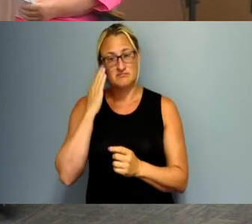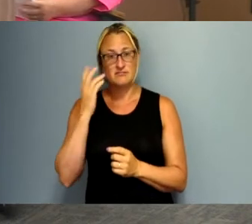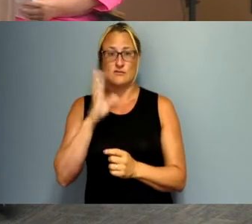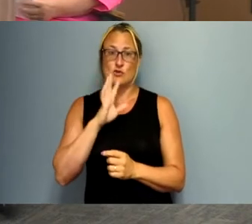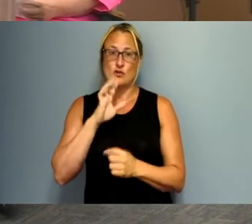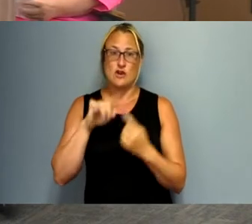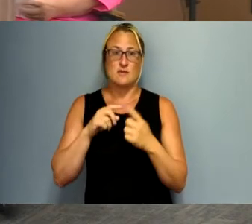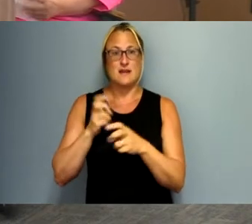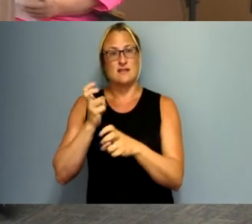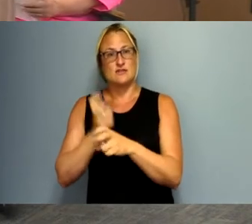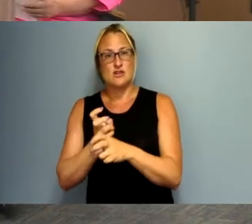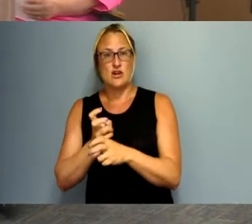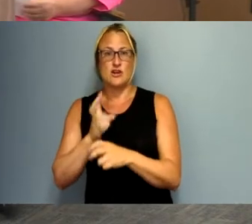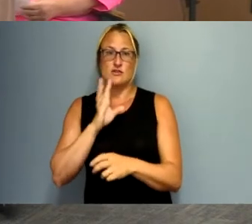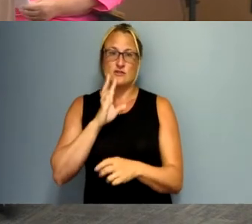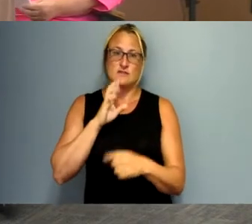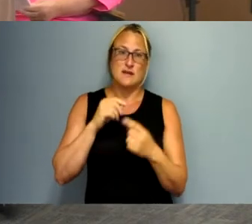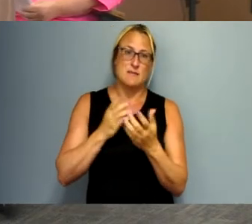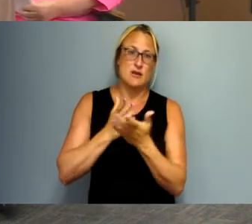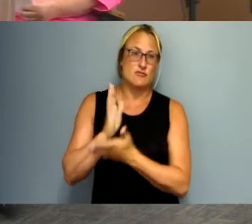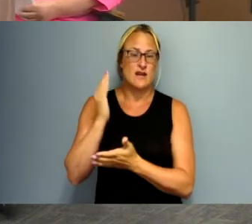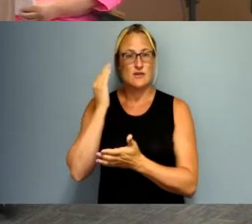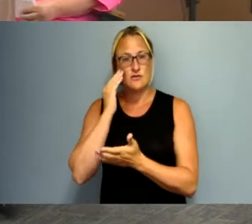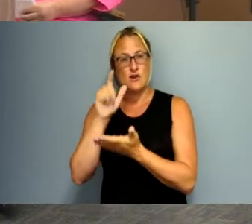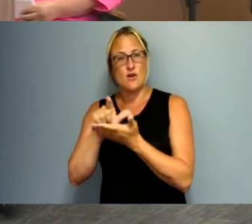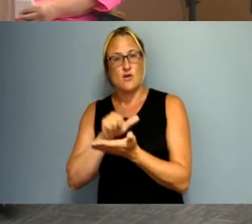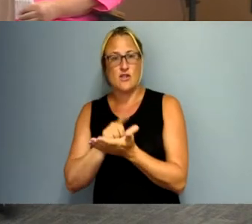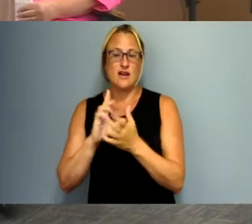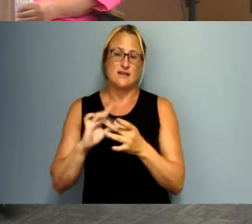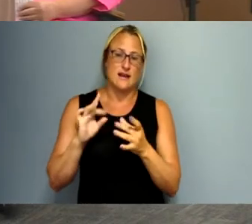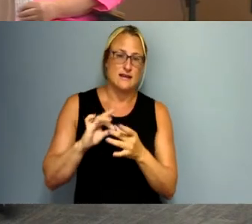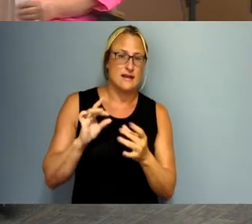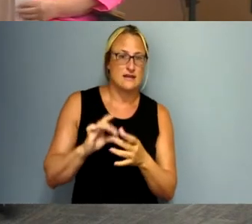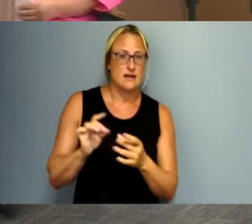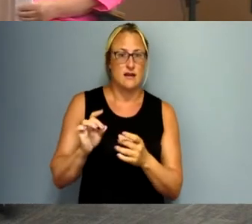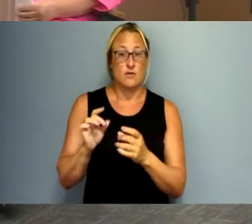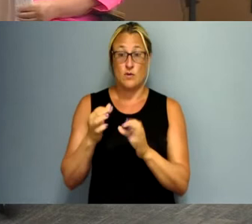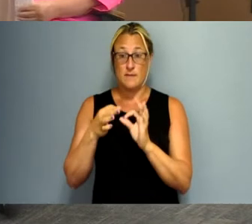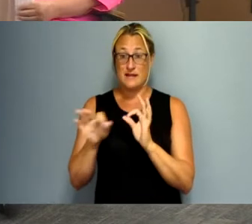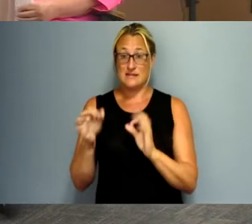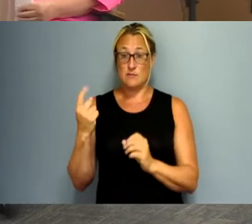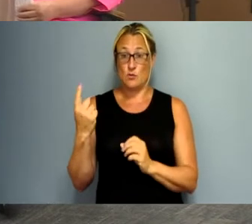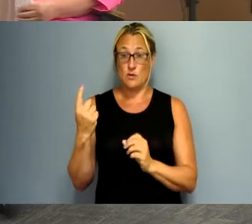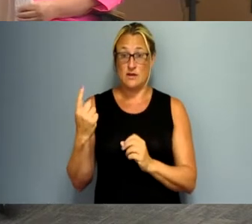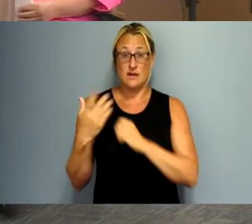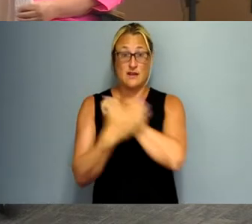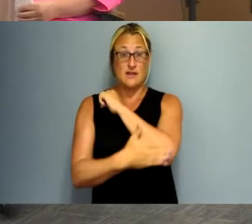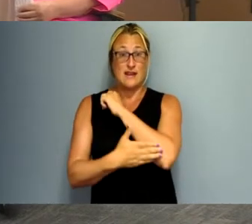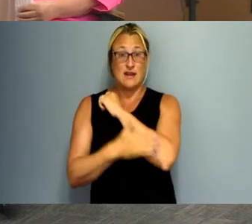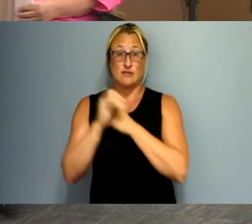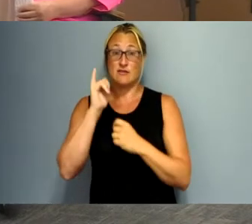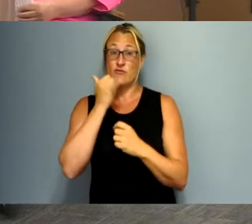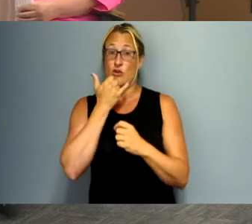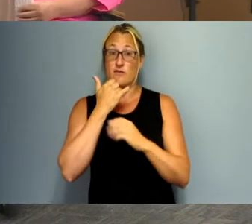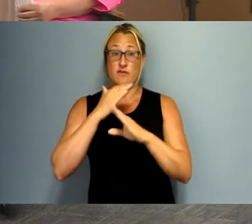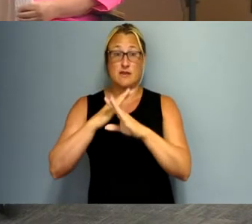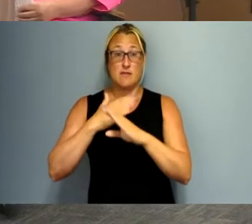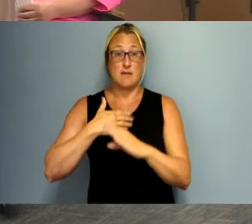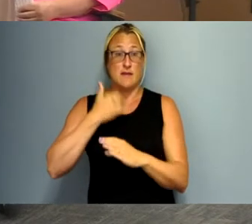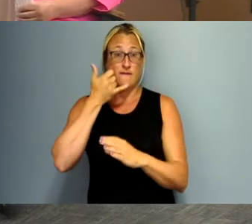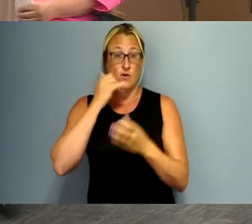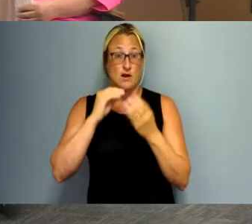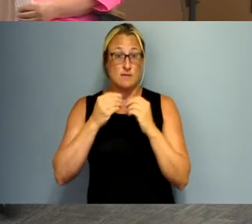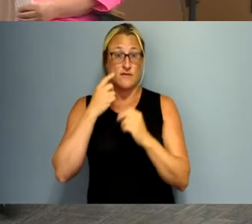up about right to know law, yada, yada, yada. Let's do a simple one. The county wrongfully blocked my phone number for 18